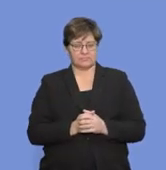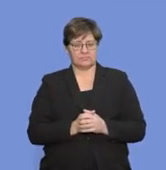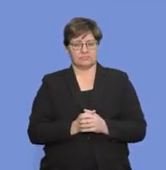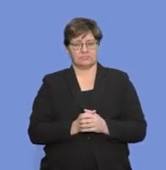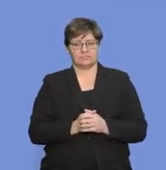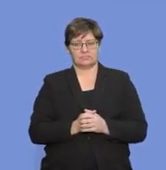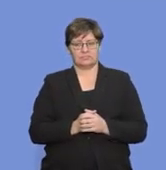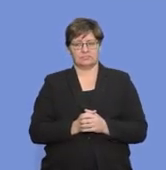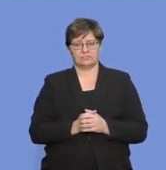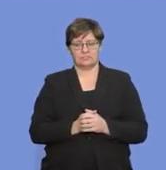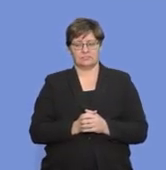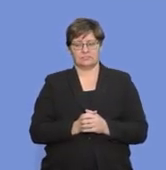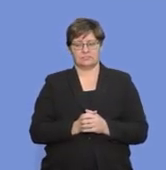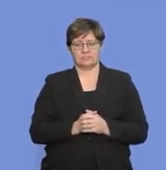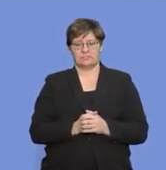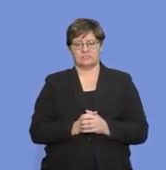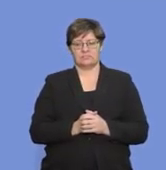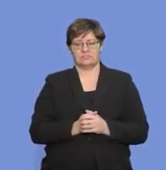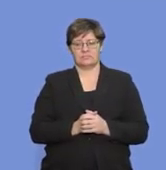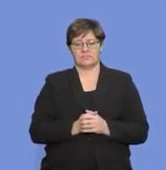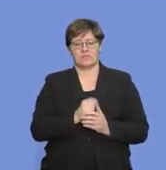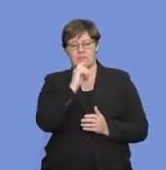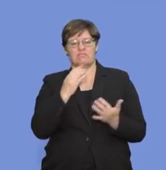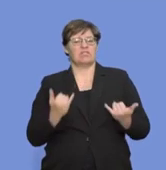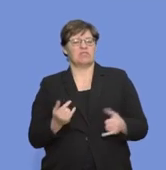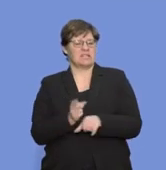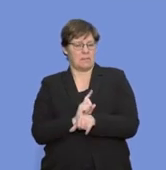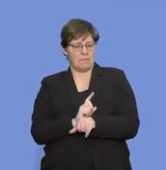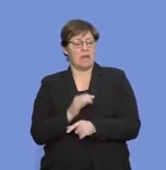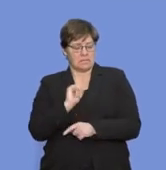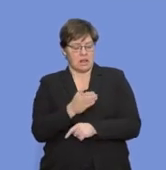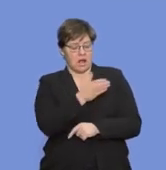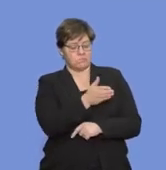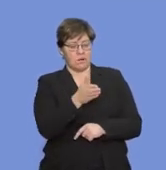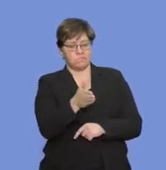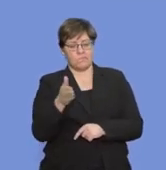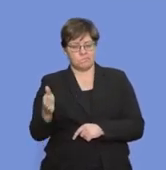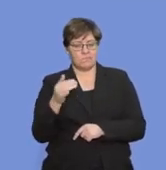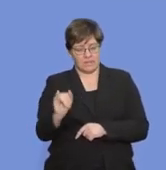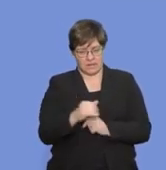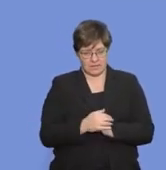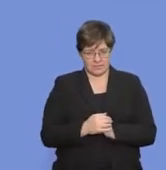alive here at the end, so that they've still reached, say if this would be present time, they would still all be